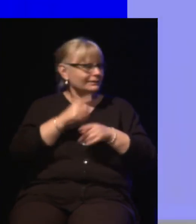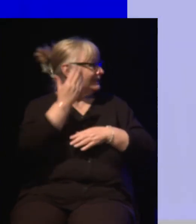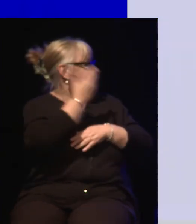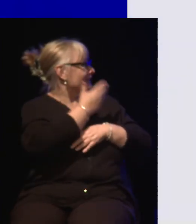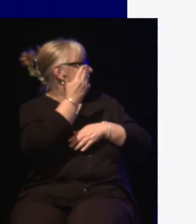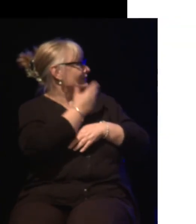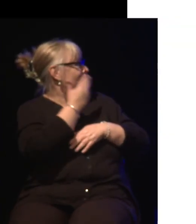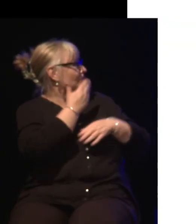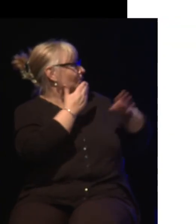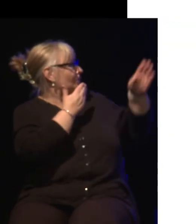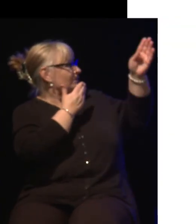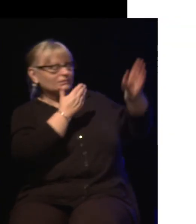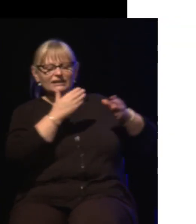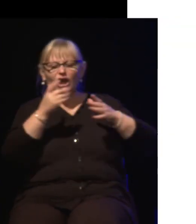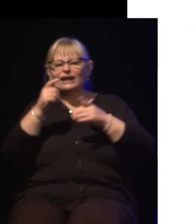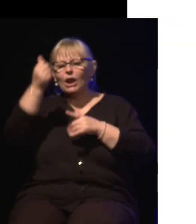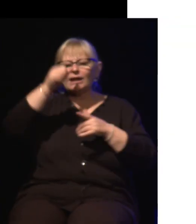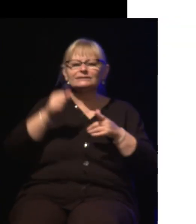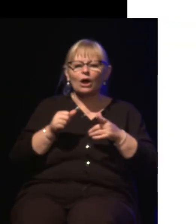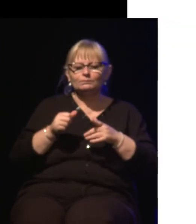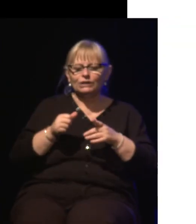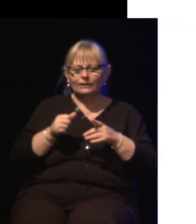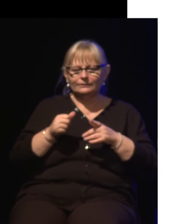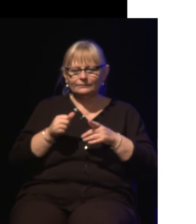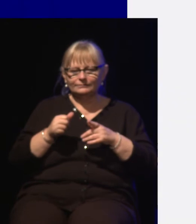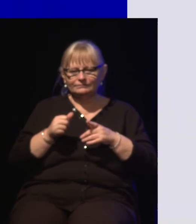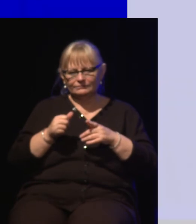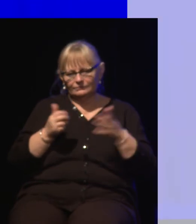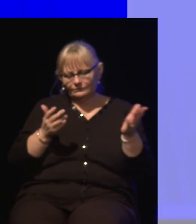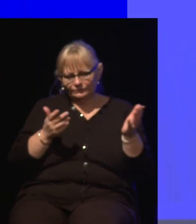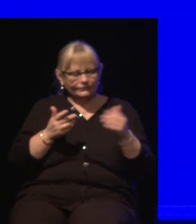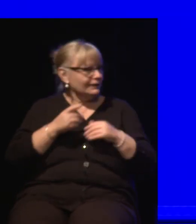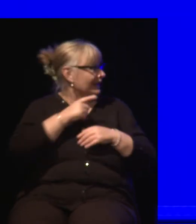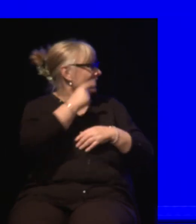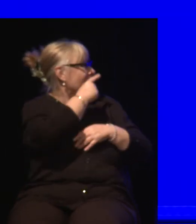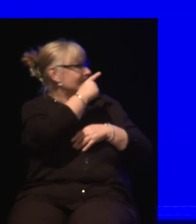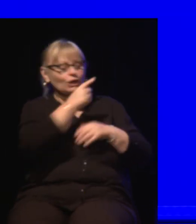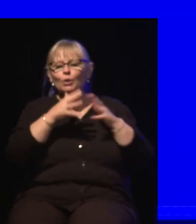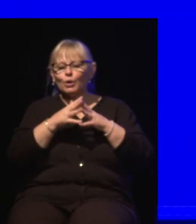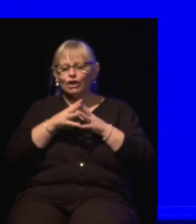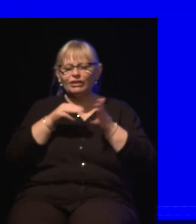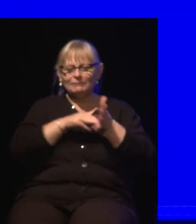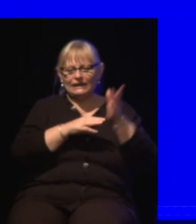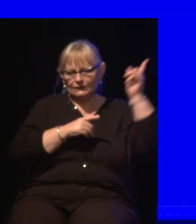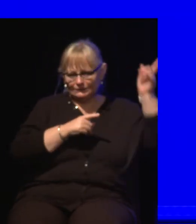like Donald Judd sculpture. Although they wouldn't hesitate to tear that down, and this is worth millions, so they probably